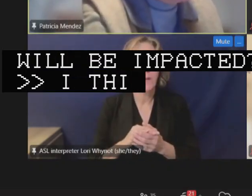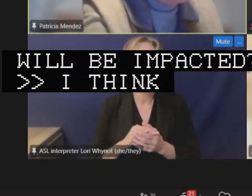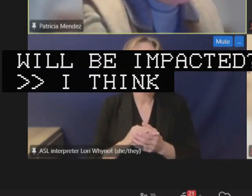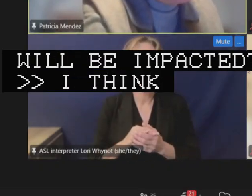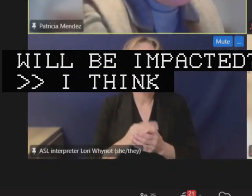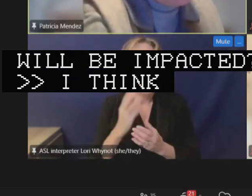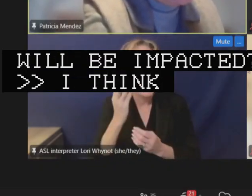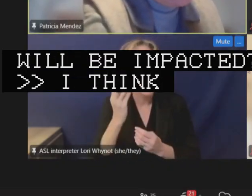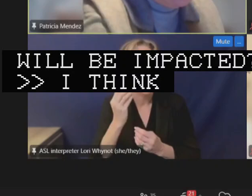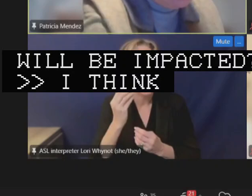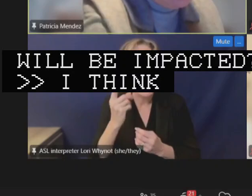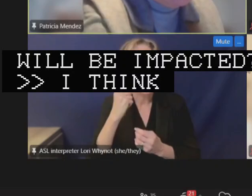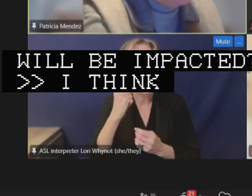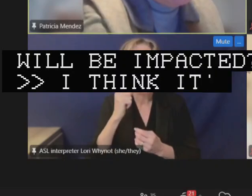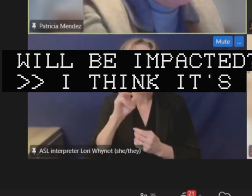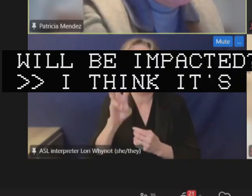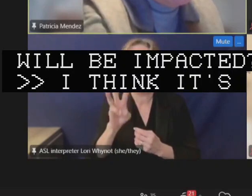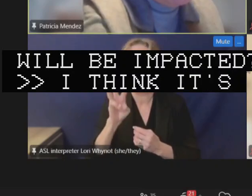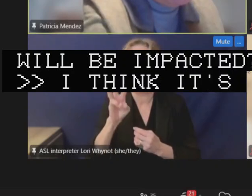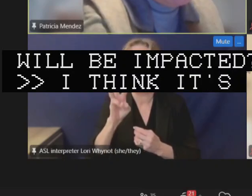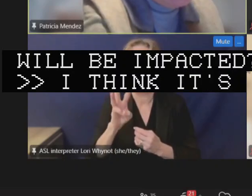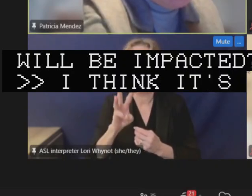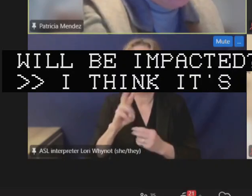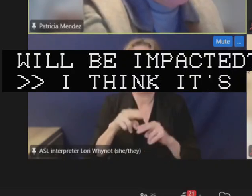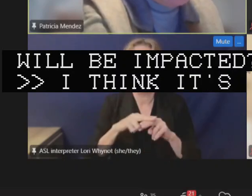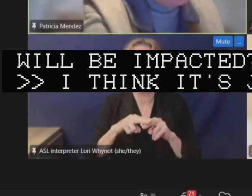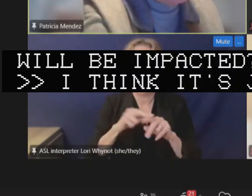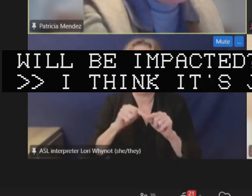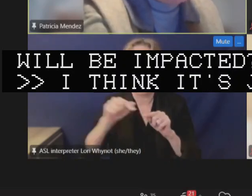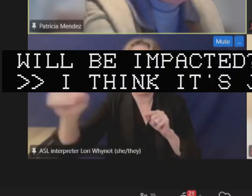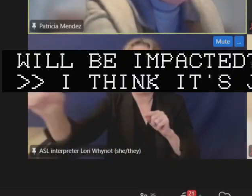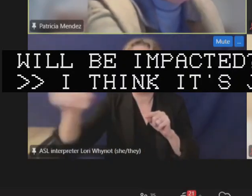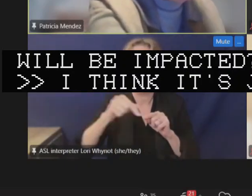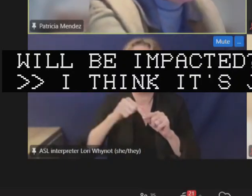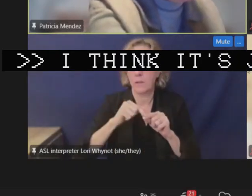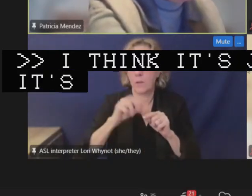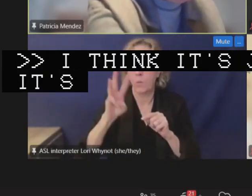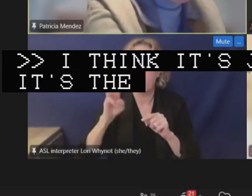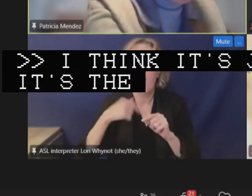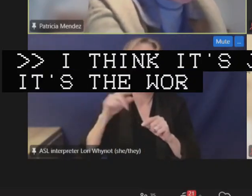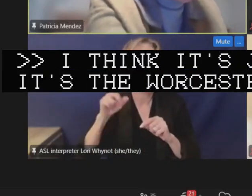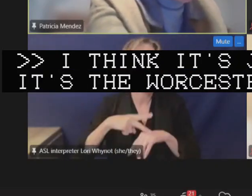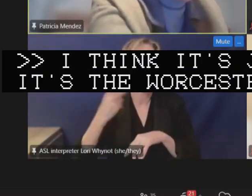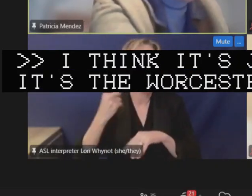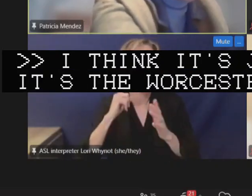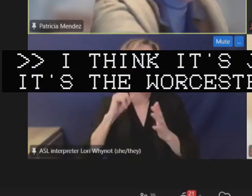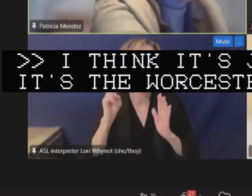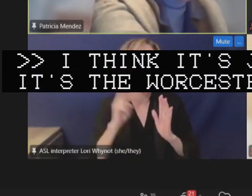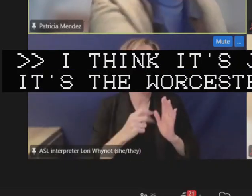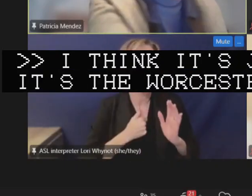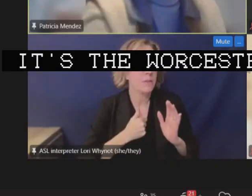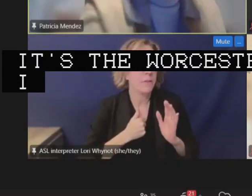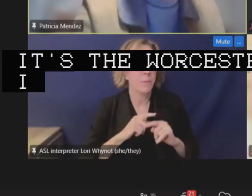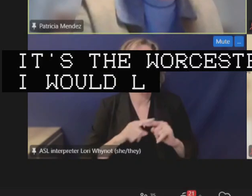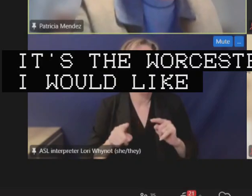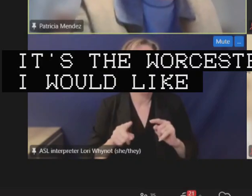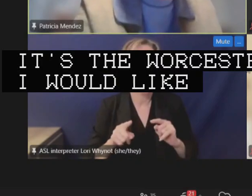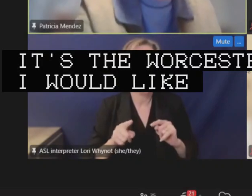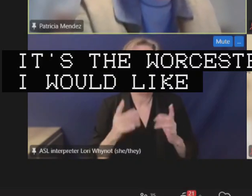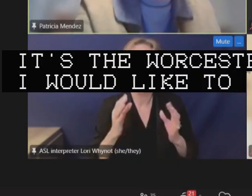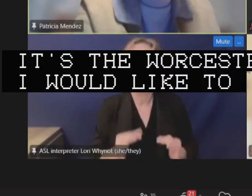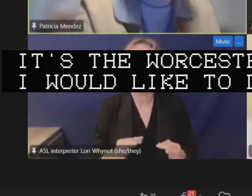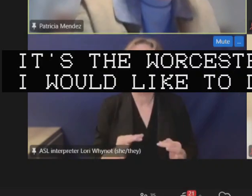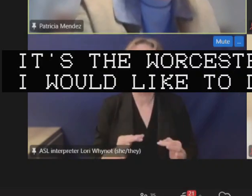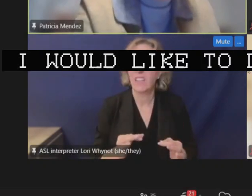I think this is the Worcester line, but I would like to double check, and it would be definitely a question for the